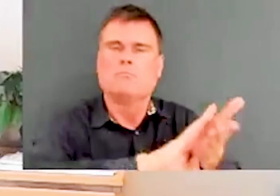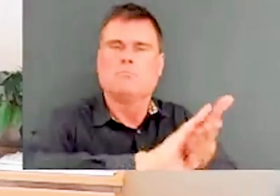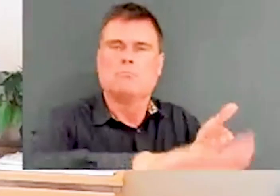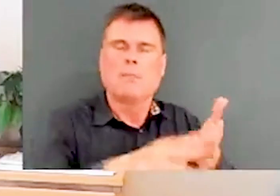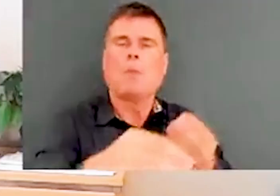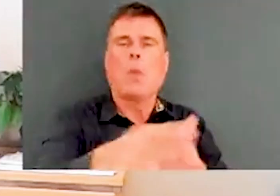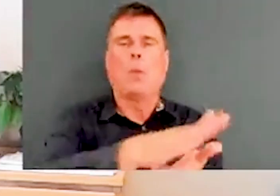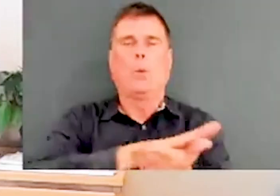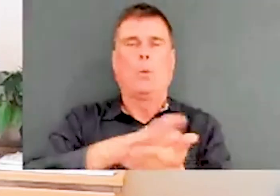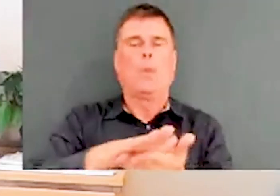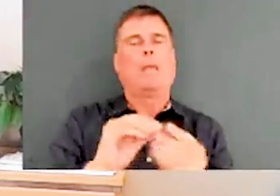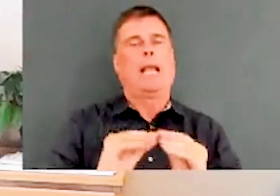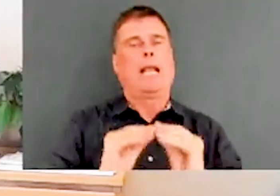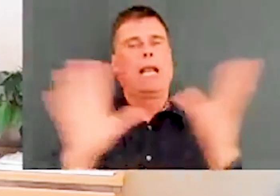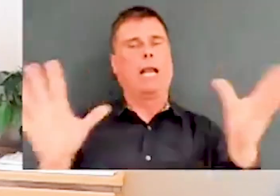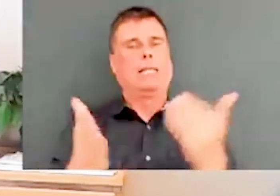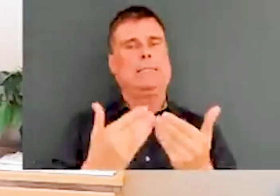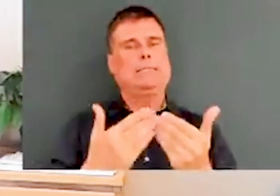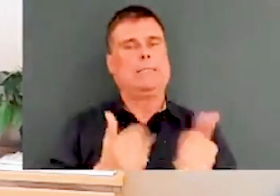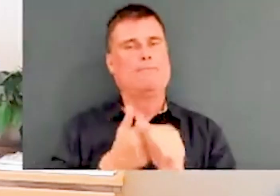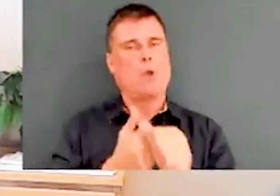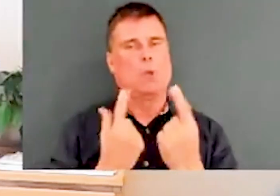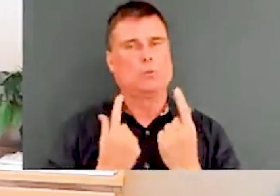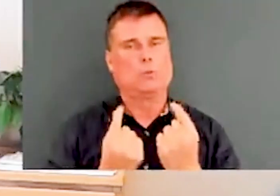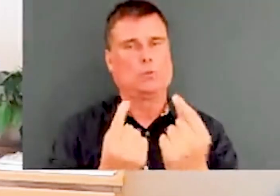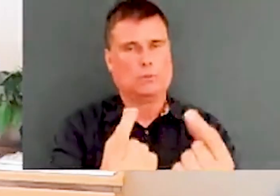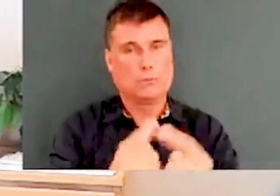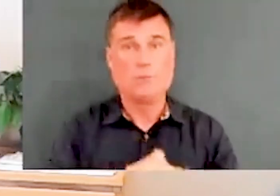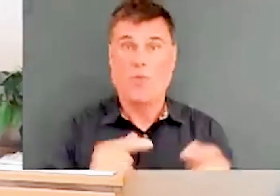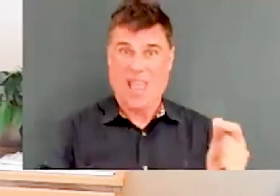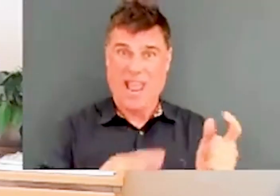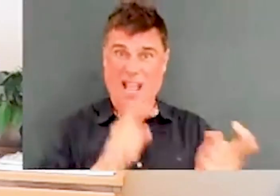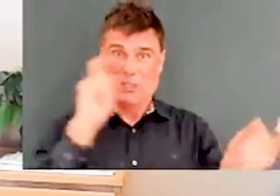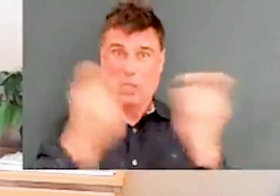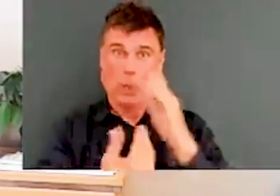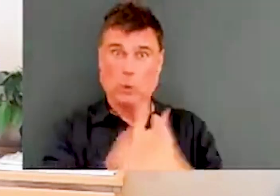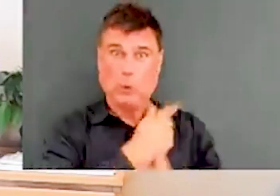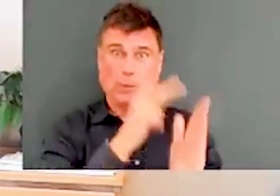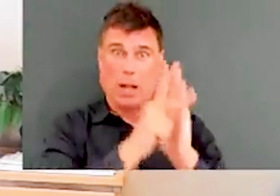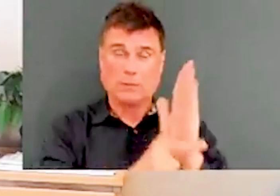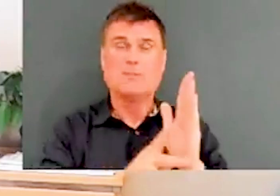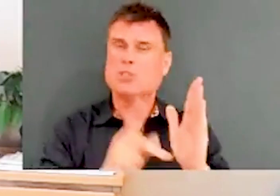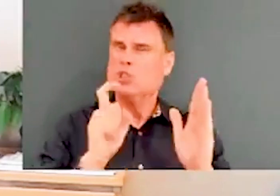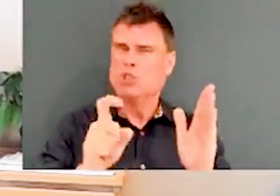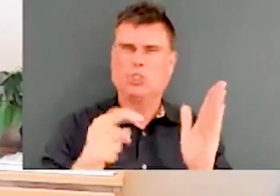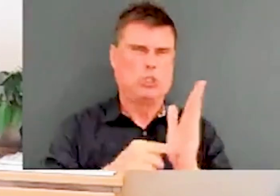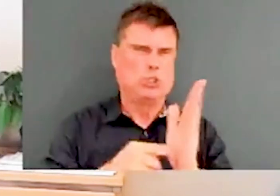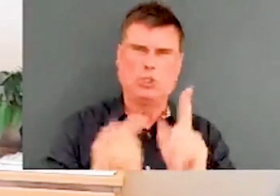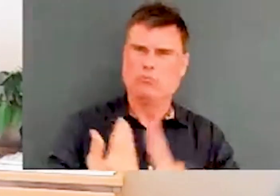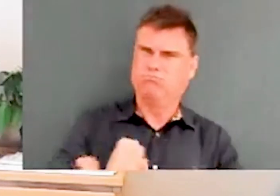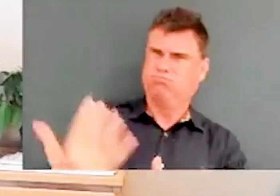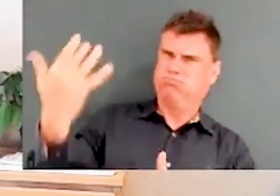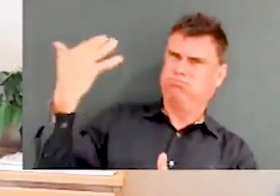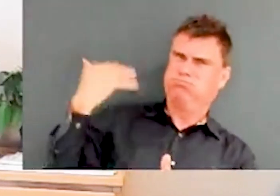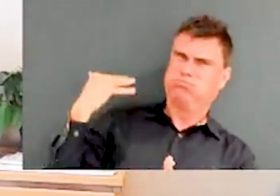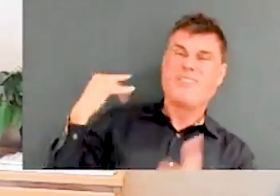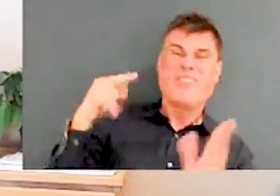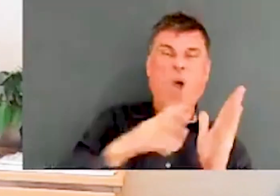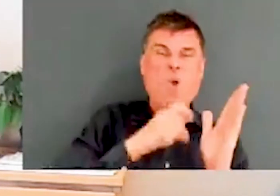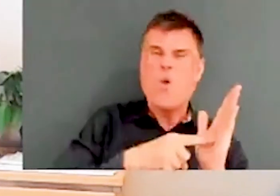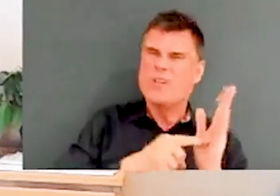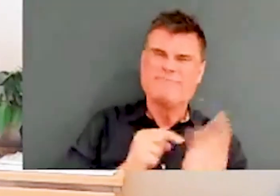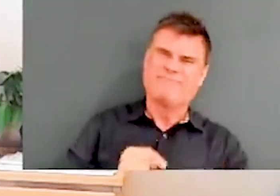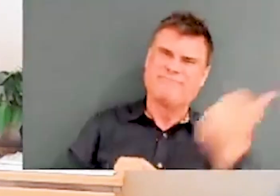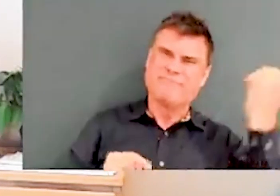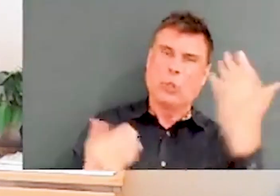well overdue and will replace a system that was in place for nearly 3 decades. Updates to the existing royalty